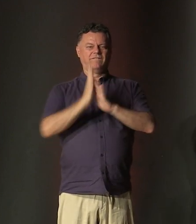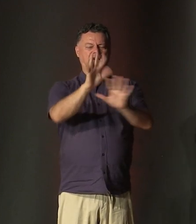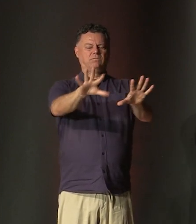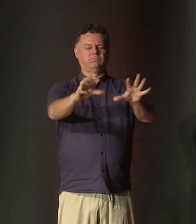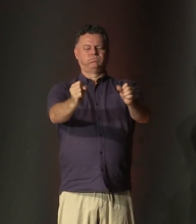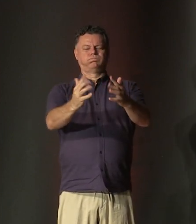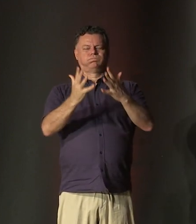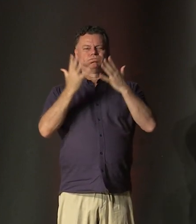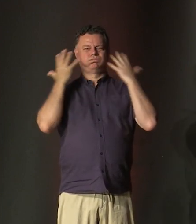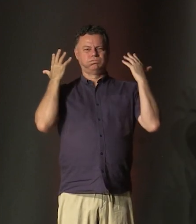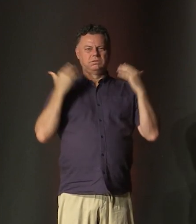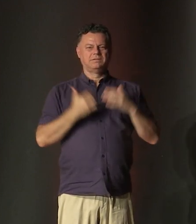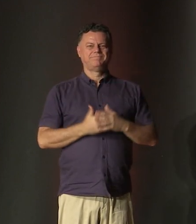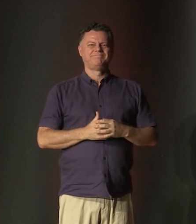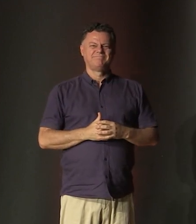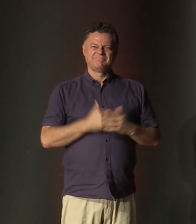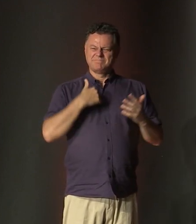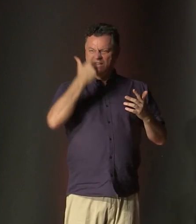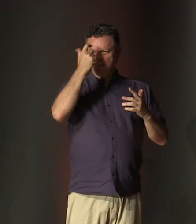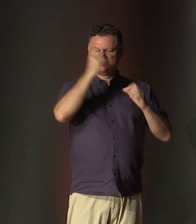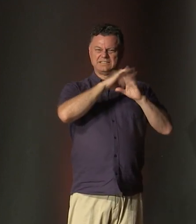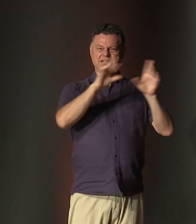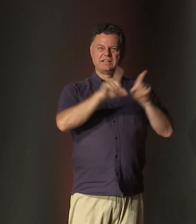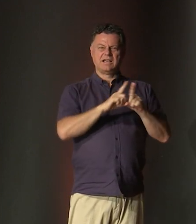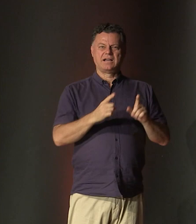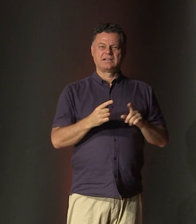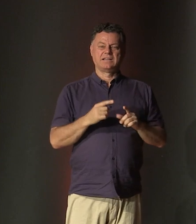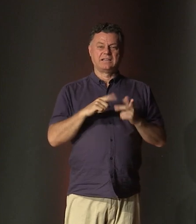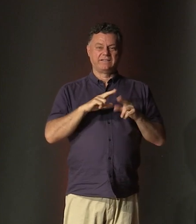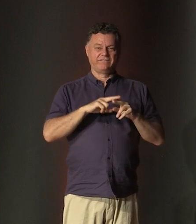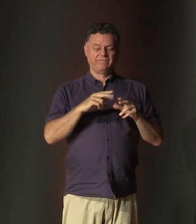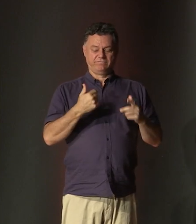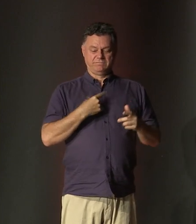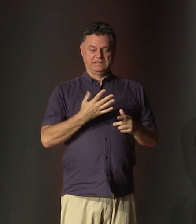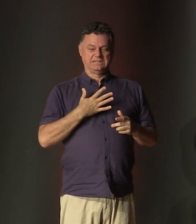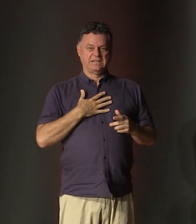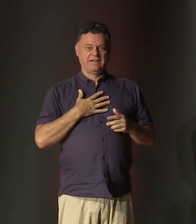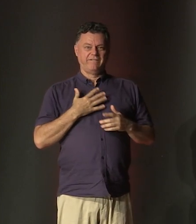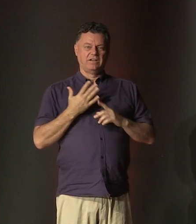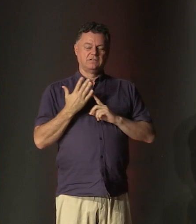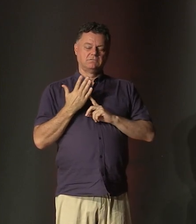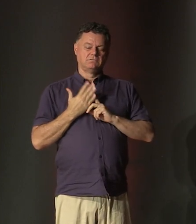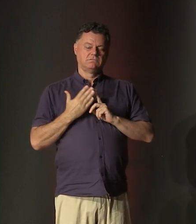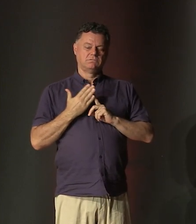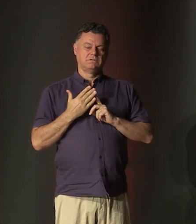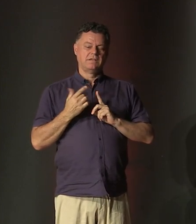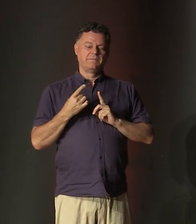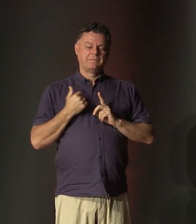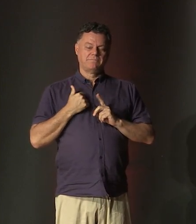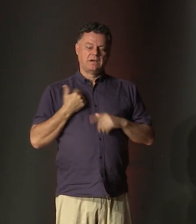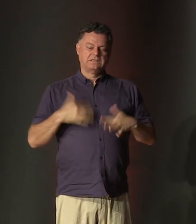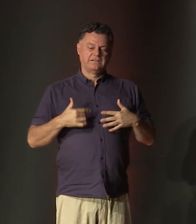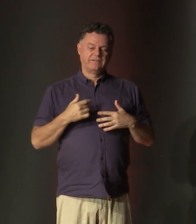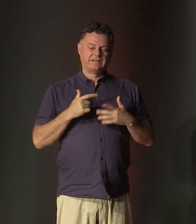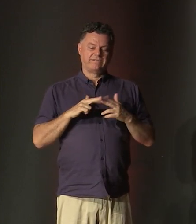Self-compassion can feel a bit like that because we're opening the door to our own suffering, and that can